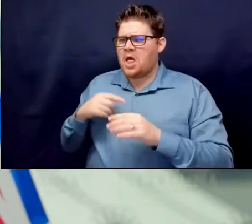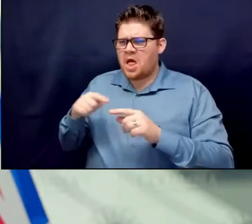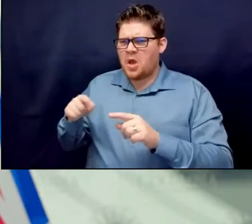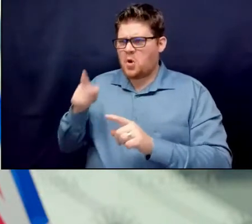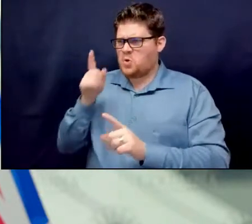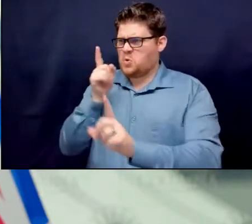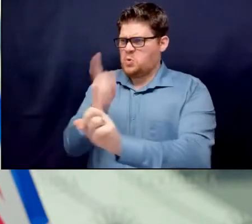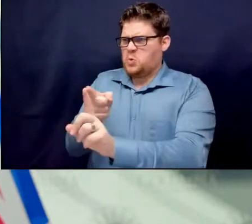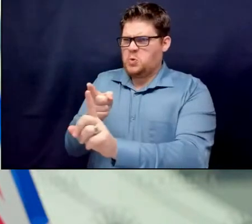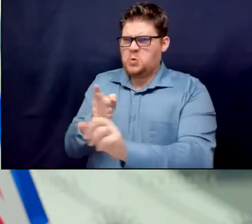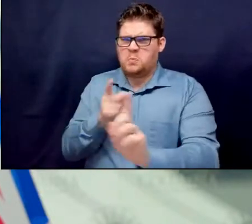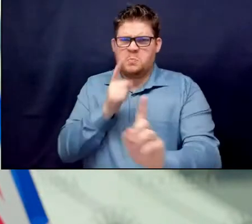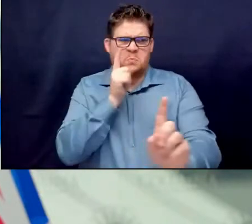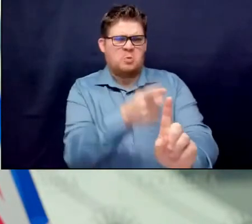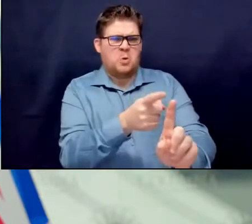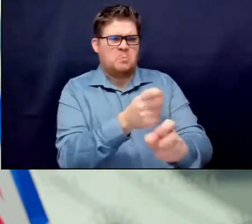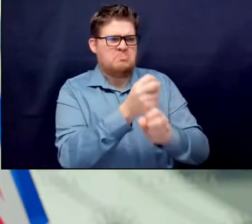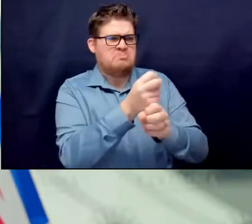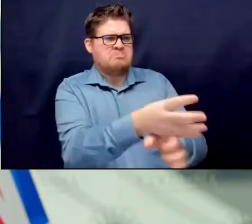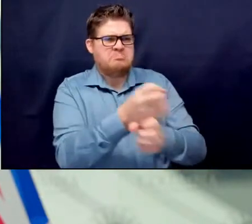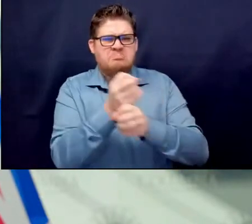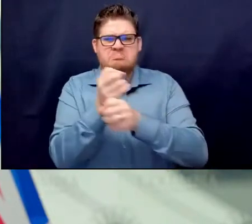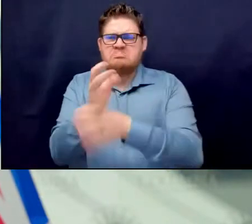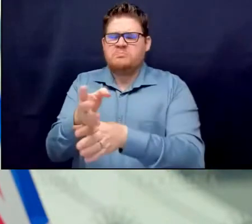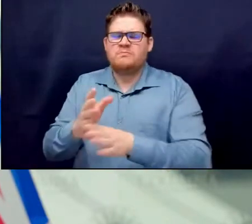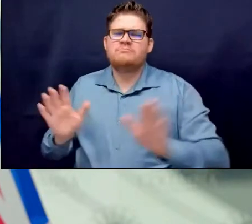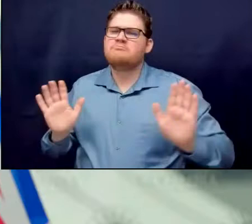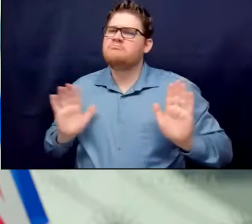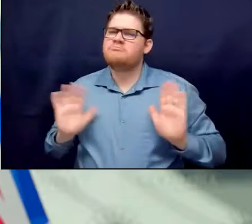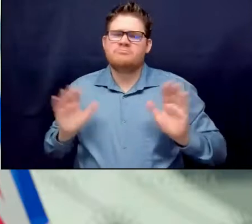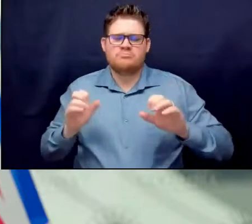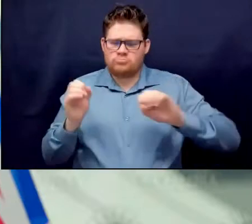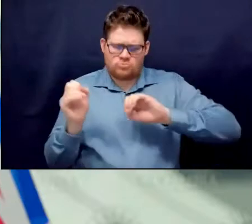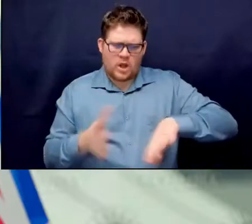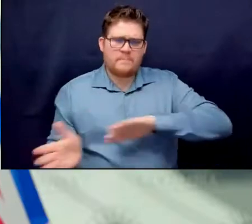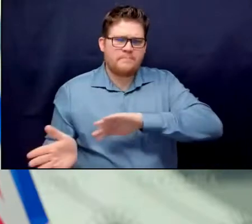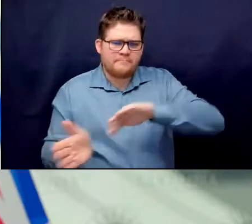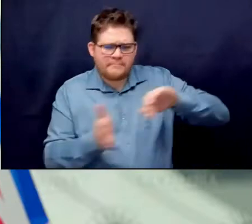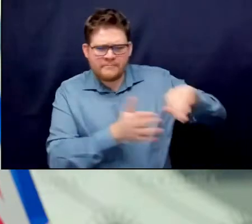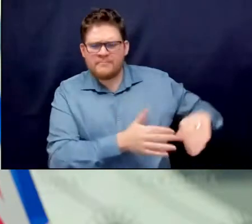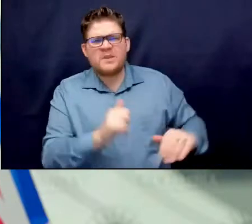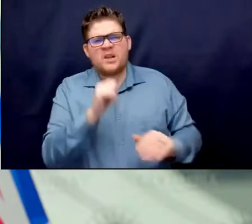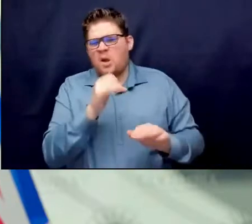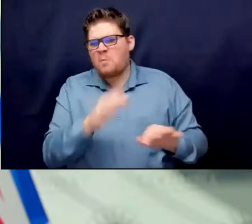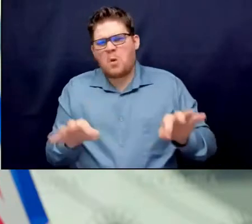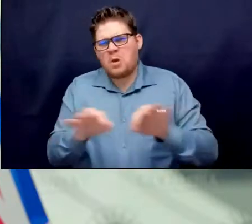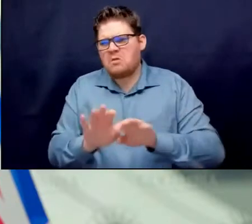one another during these really challenging 2 to 3 weeks ahead of us.